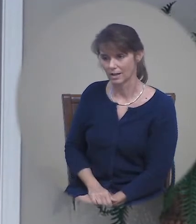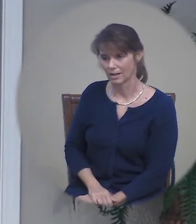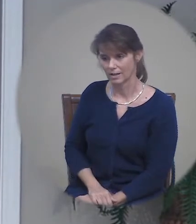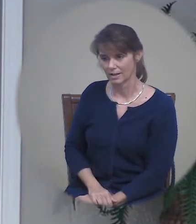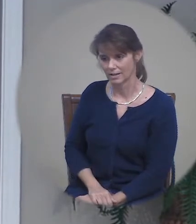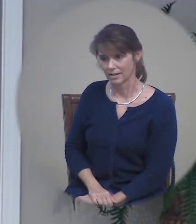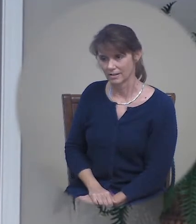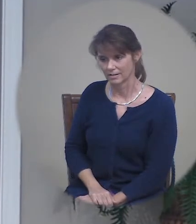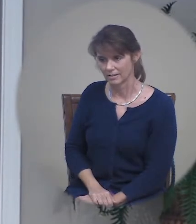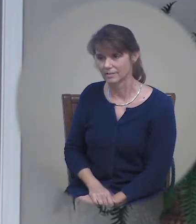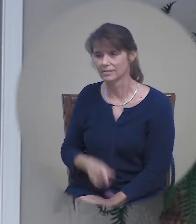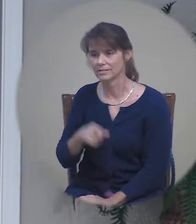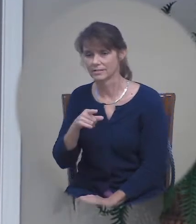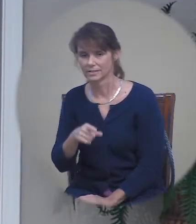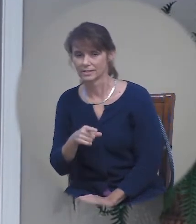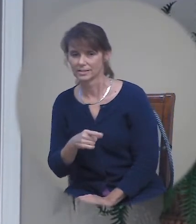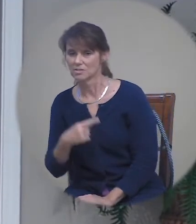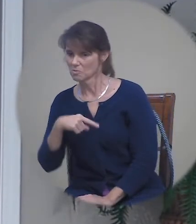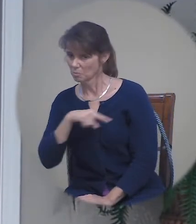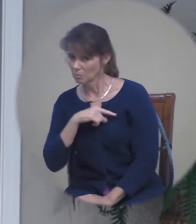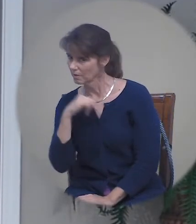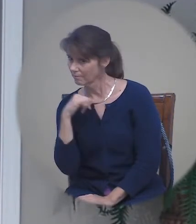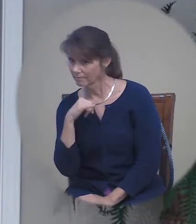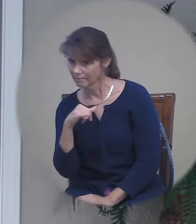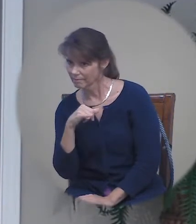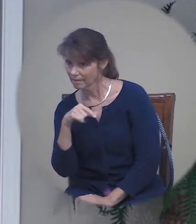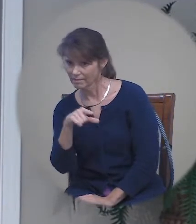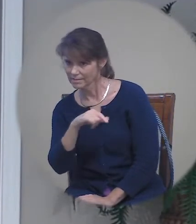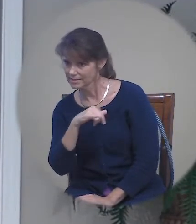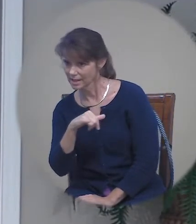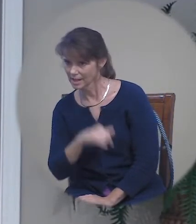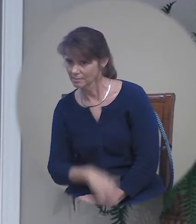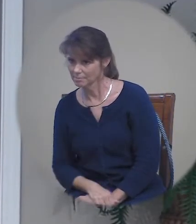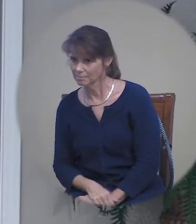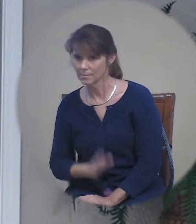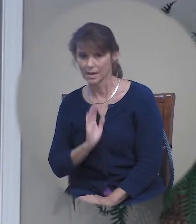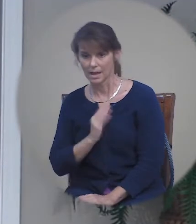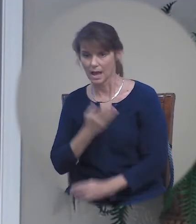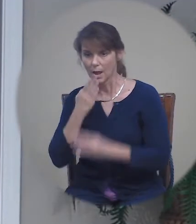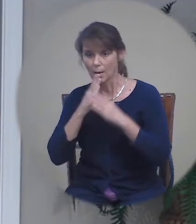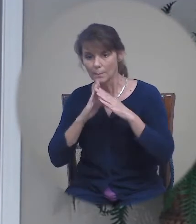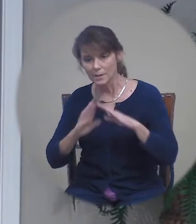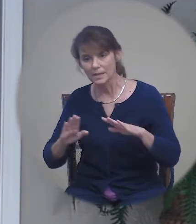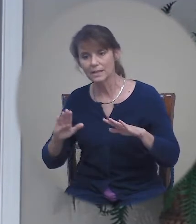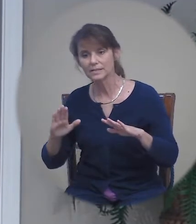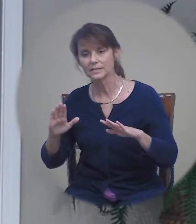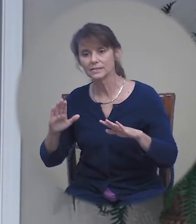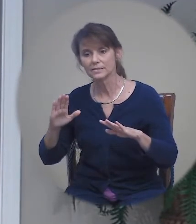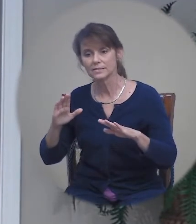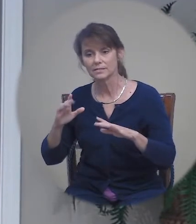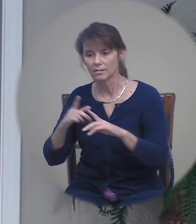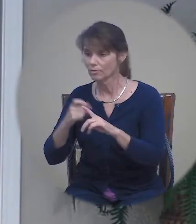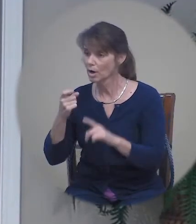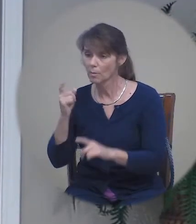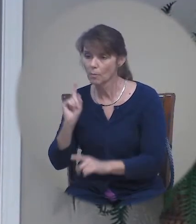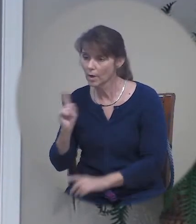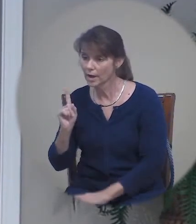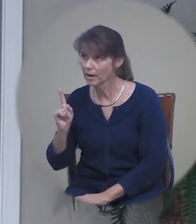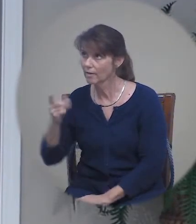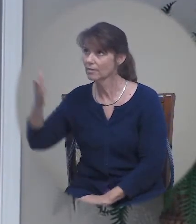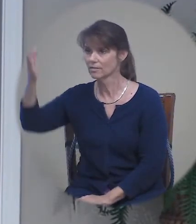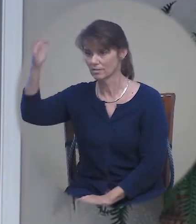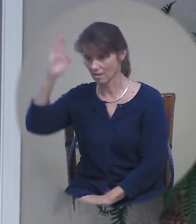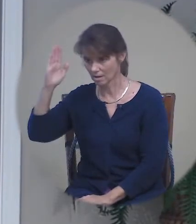life must to a large extent be a mystery. Our peace pass understanding and our motives be hidden. The sources of